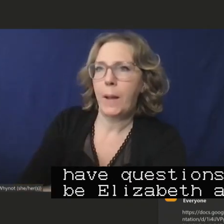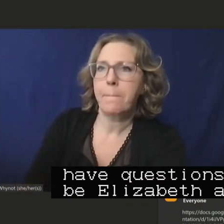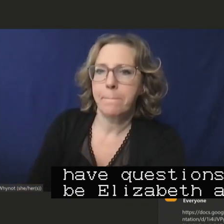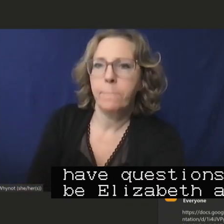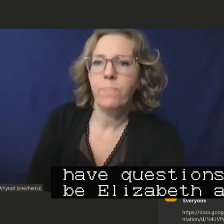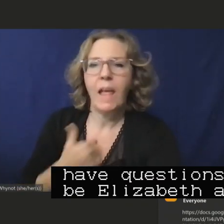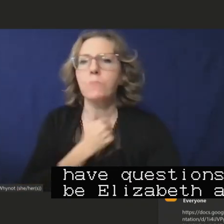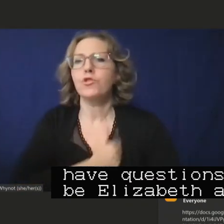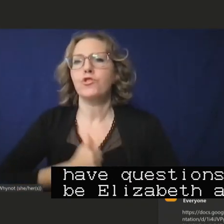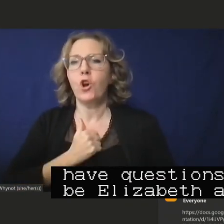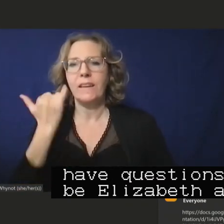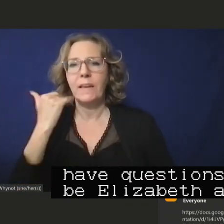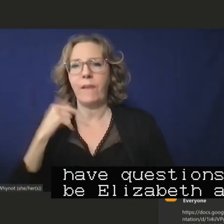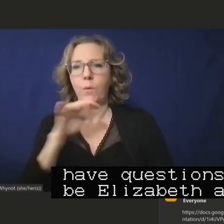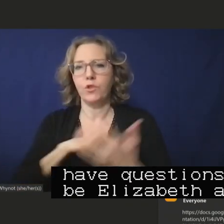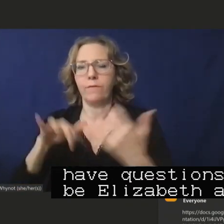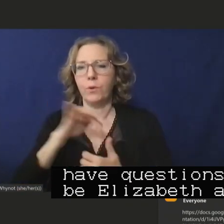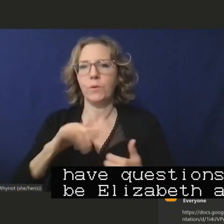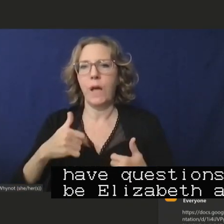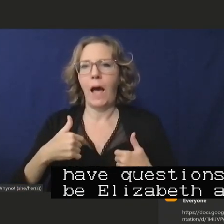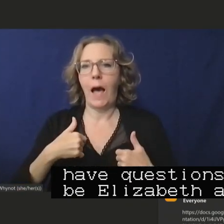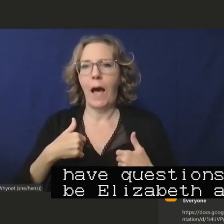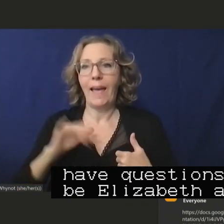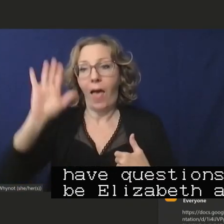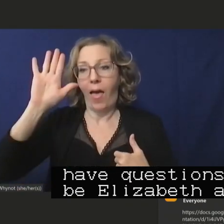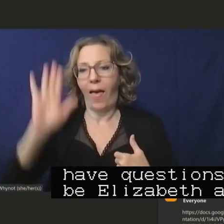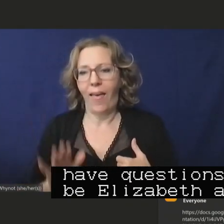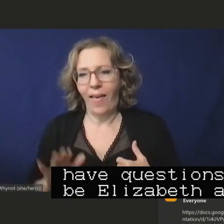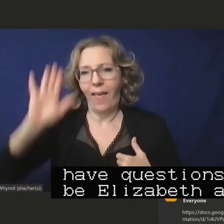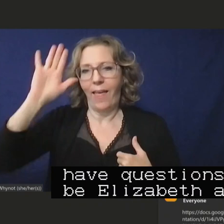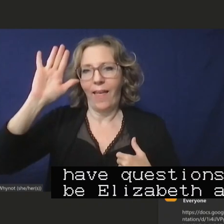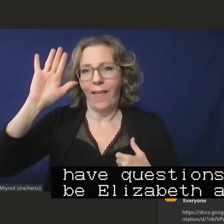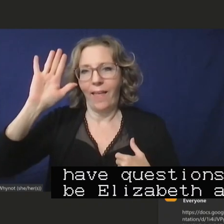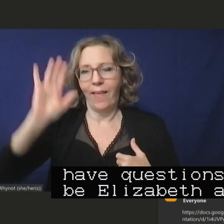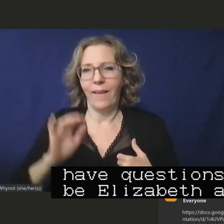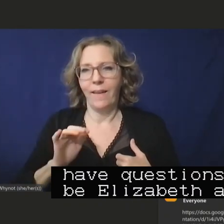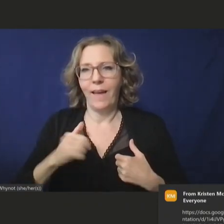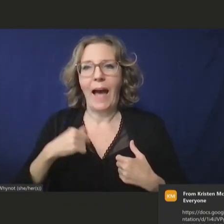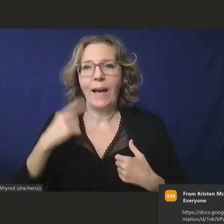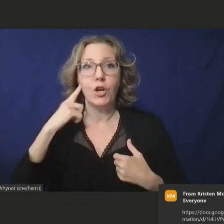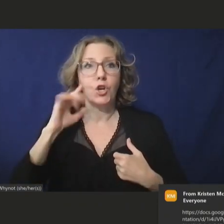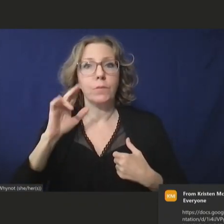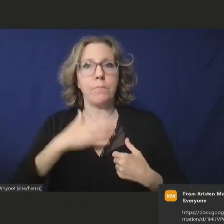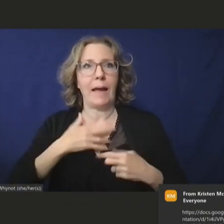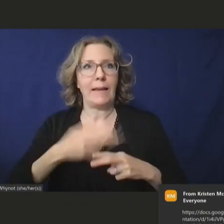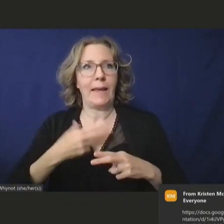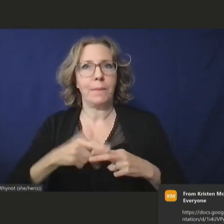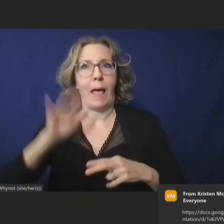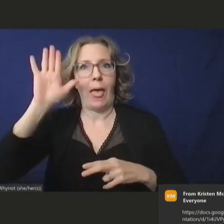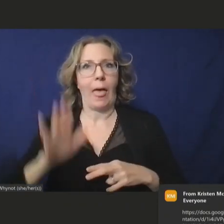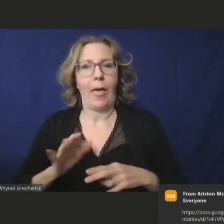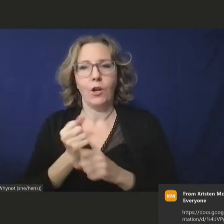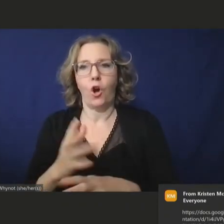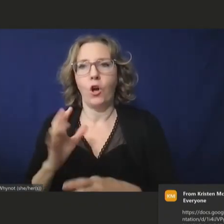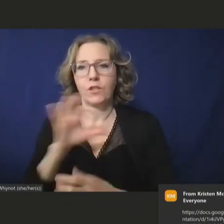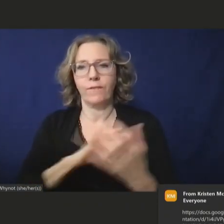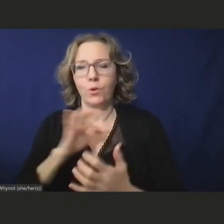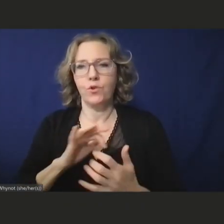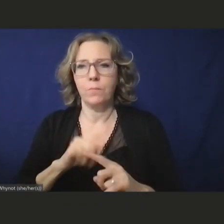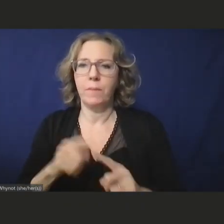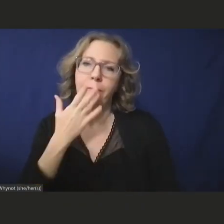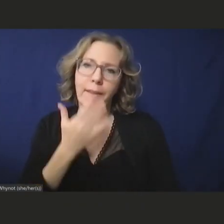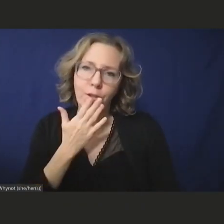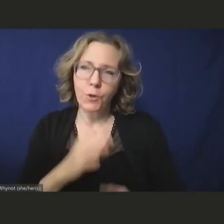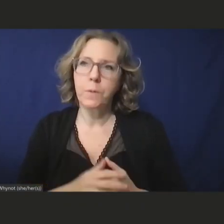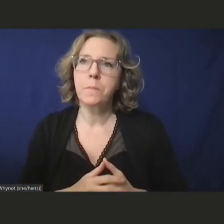if I was confusing. I lowered my hand when I heard you mention my name, so sorry if it created confusion. Thank you, Wes,